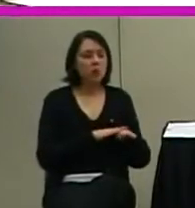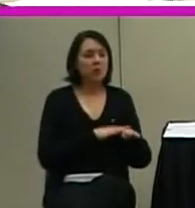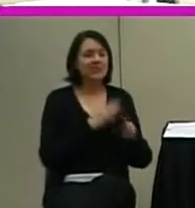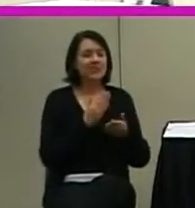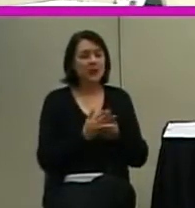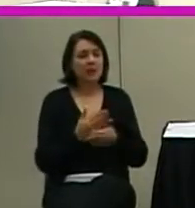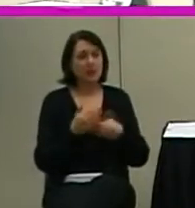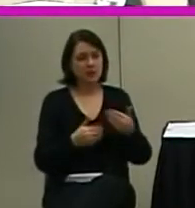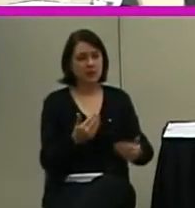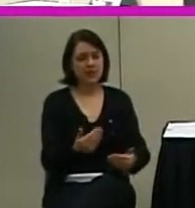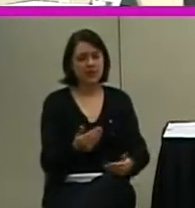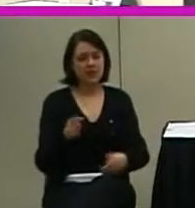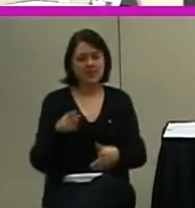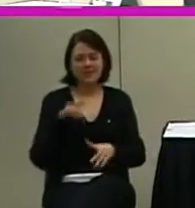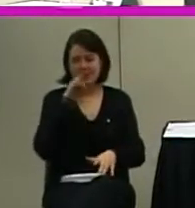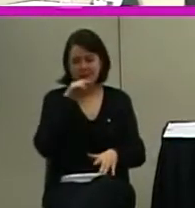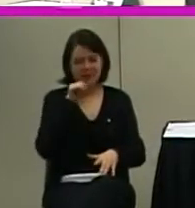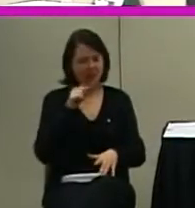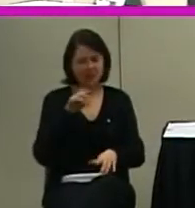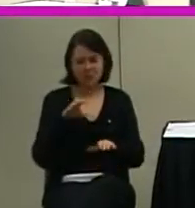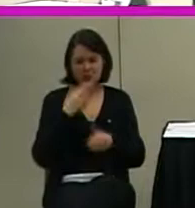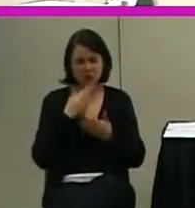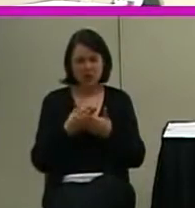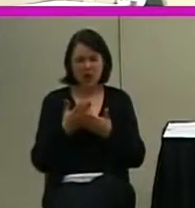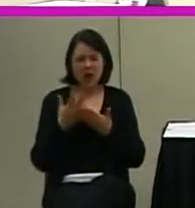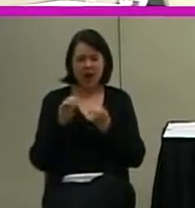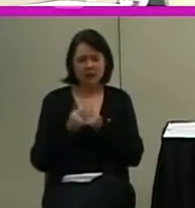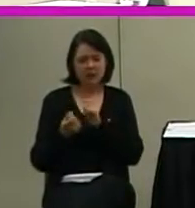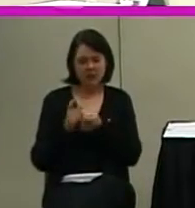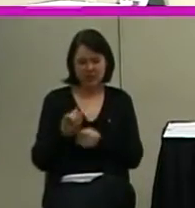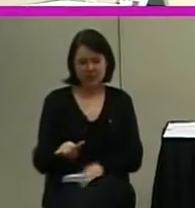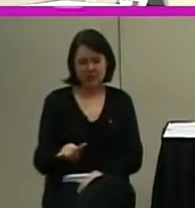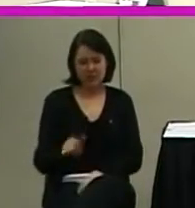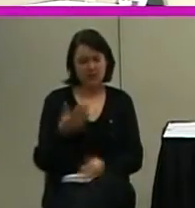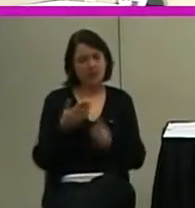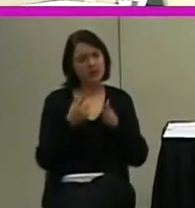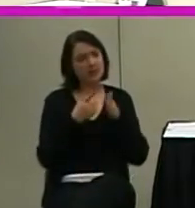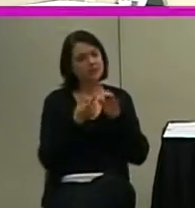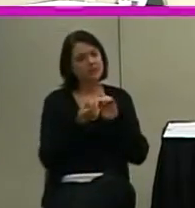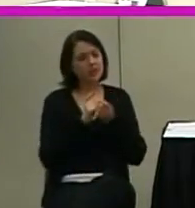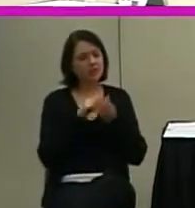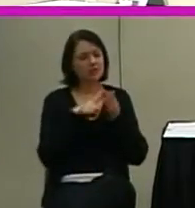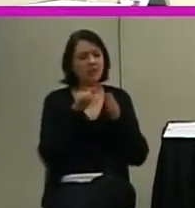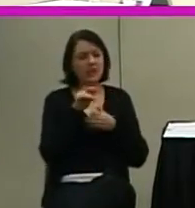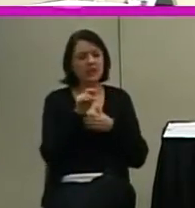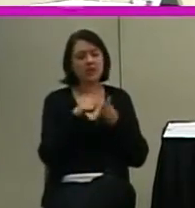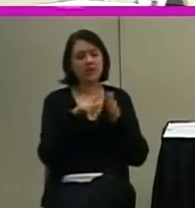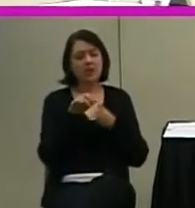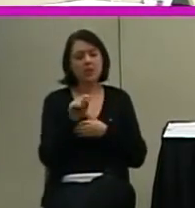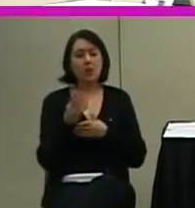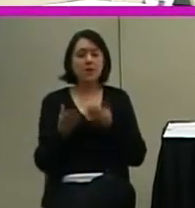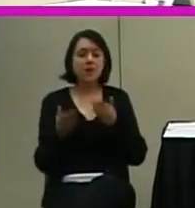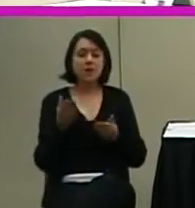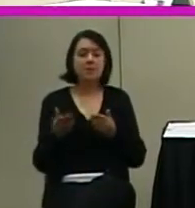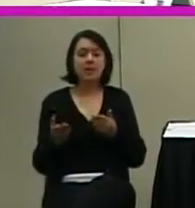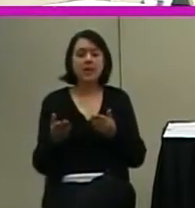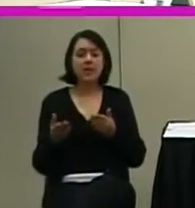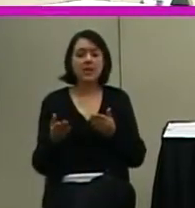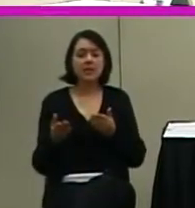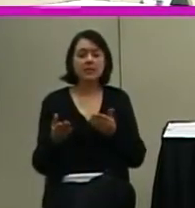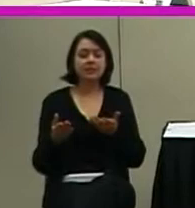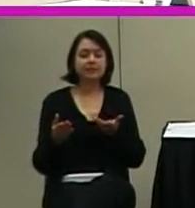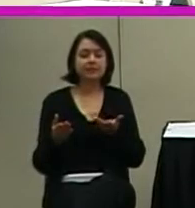at all. What do we do with that kid? We're going to need to change this. This isn't working. Maybe you decide to change check-in, check-out, or maybe you decide to bump that kid up the list